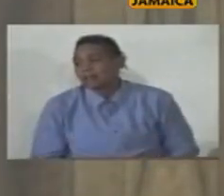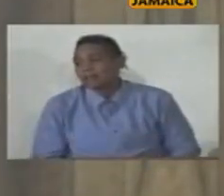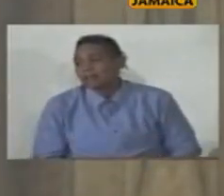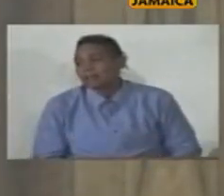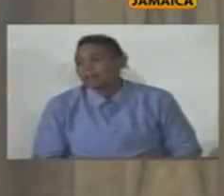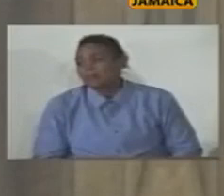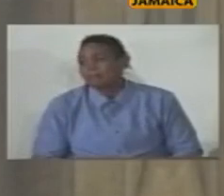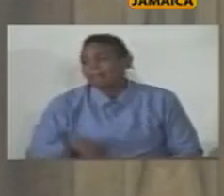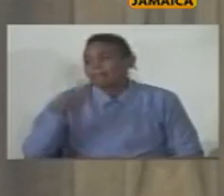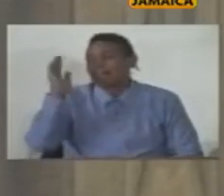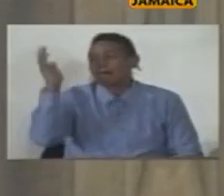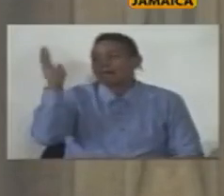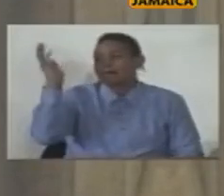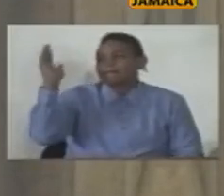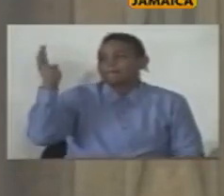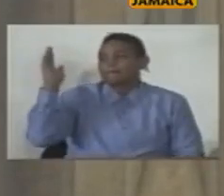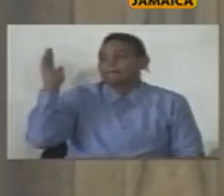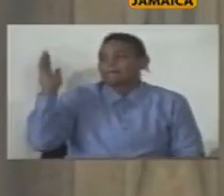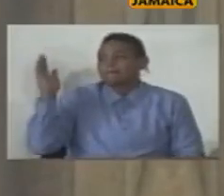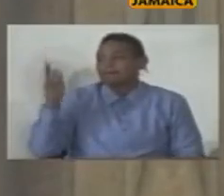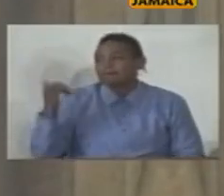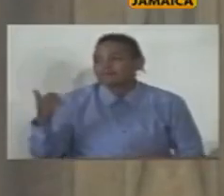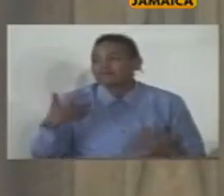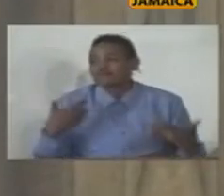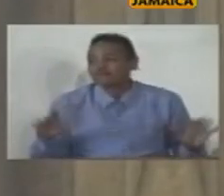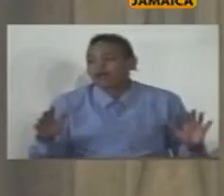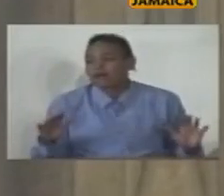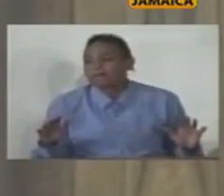Mr. Speaker, let me wrap up,